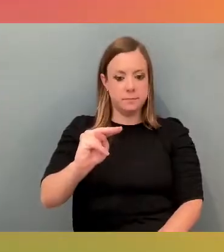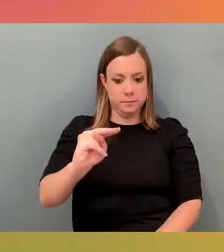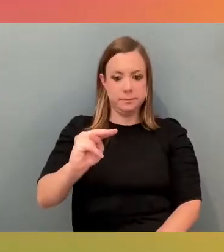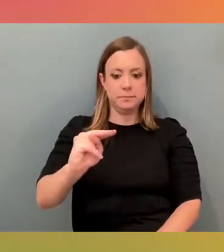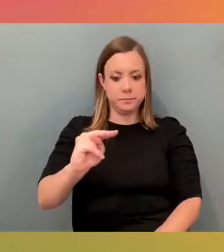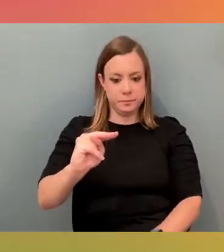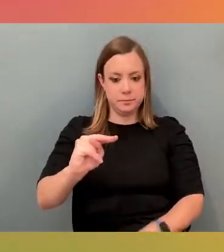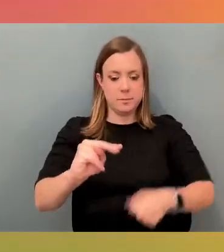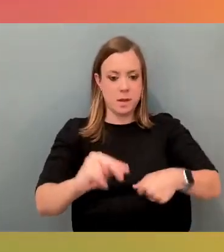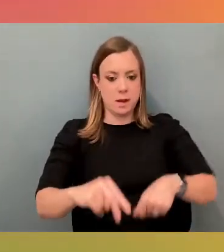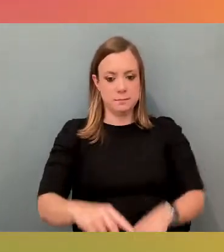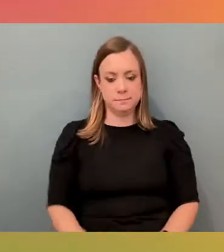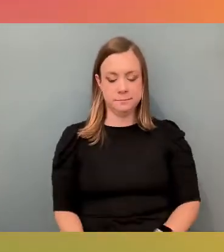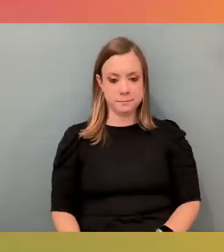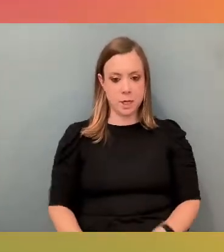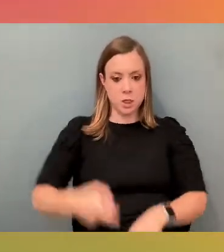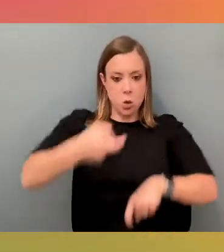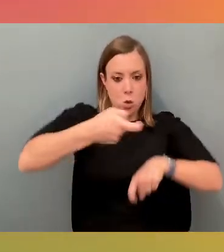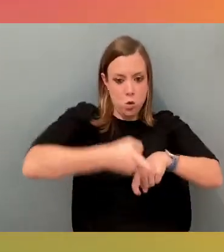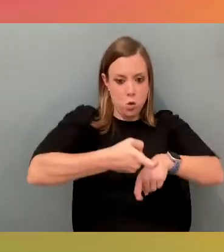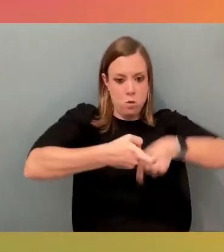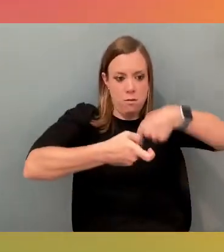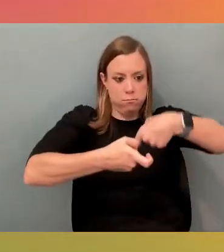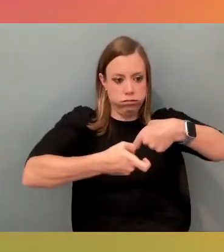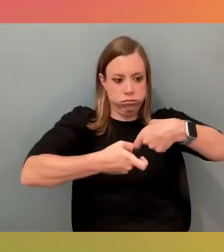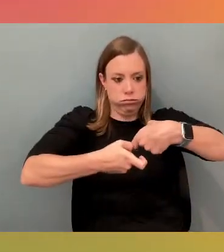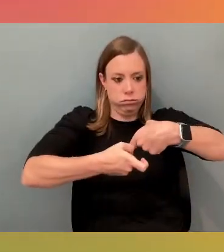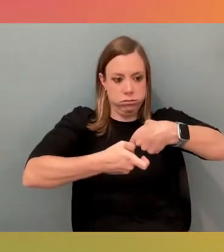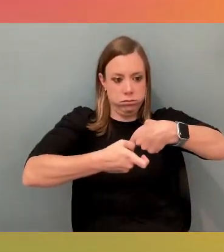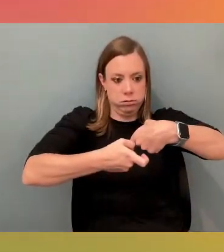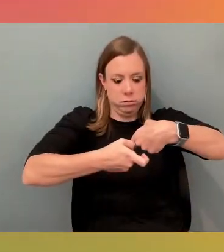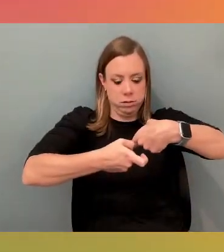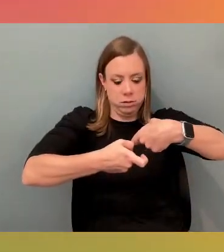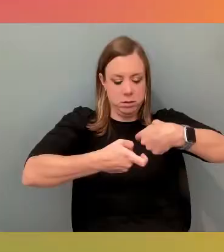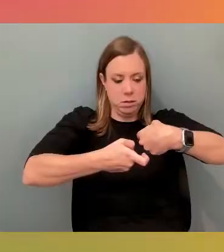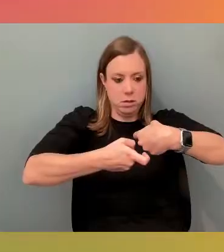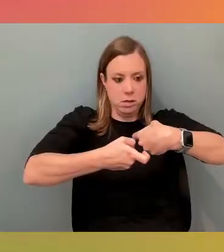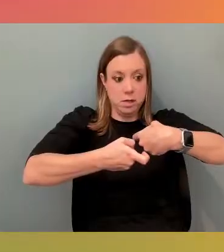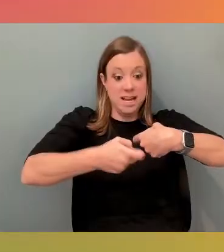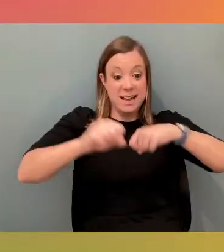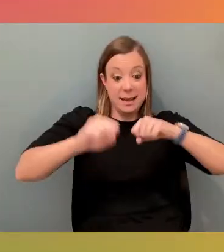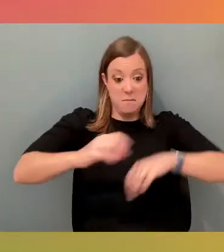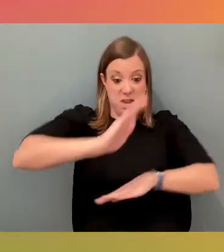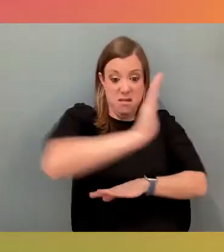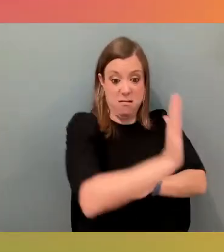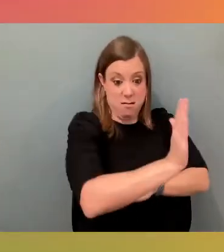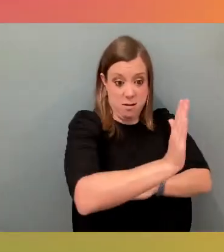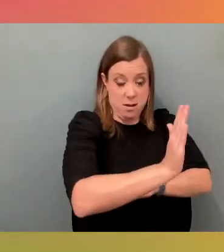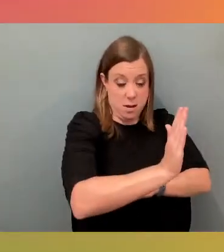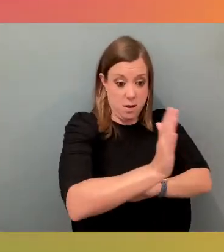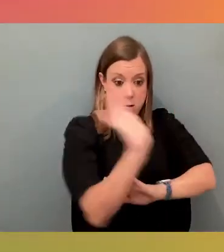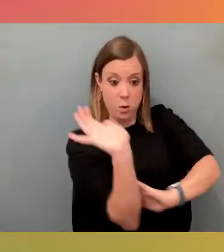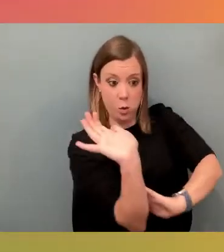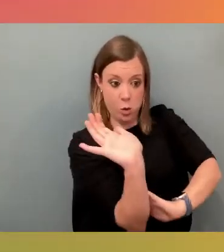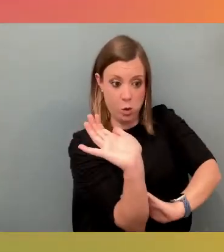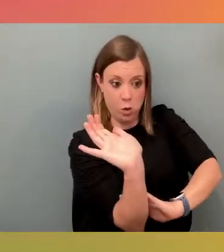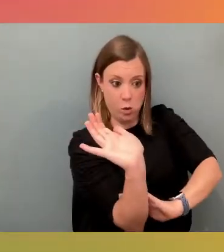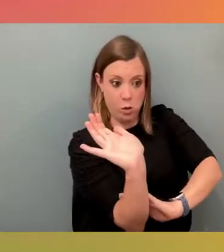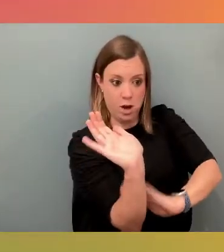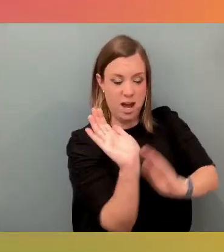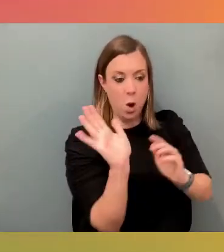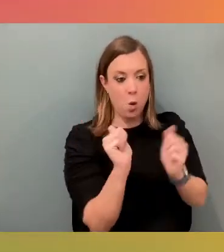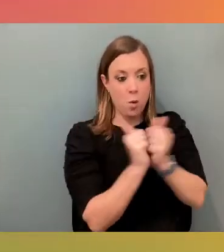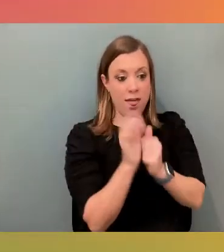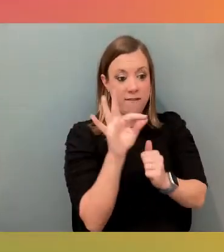Again, find the optimal placement for that right foot. It can be higher up or closer in. Distribute your weight evenly between both